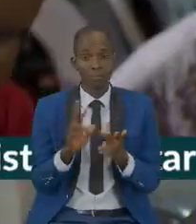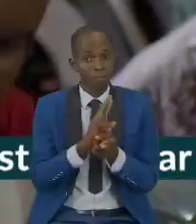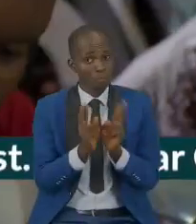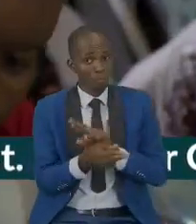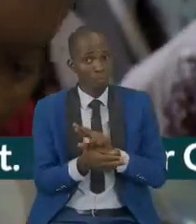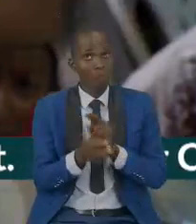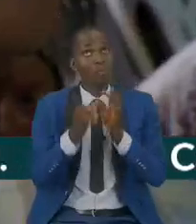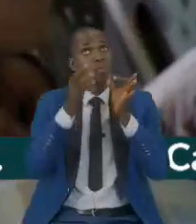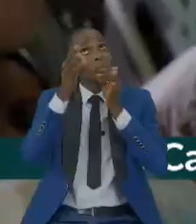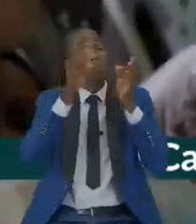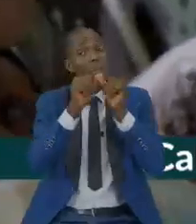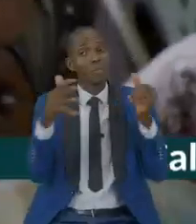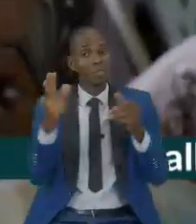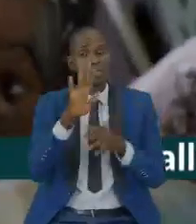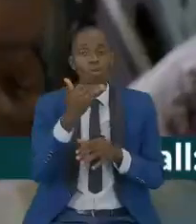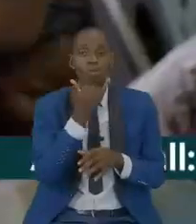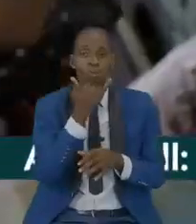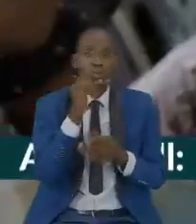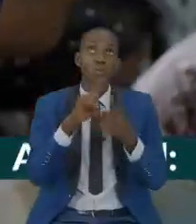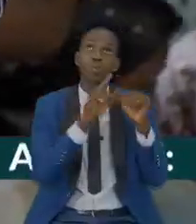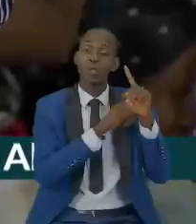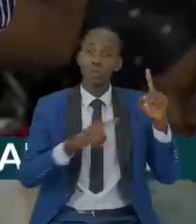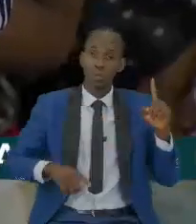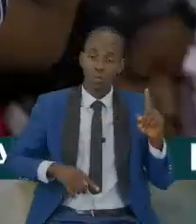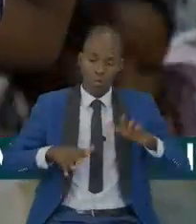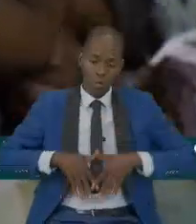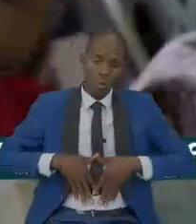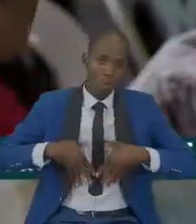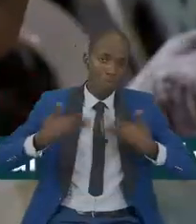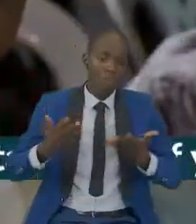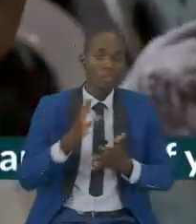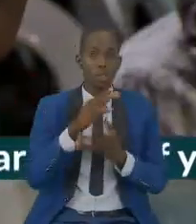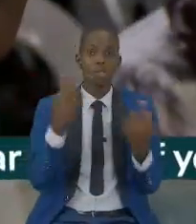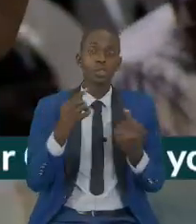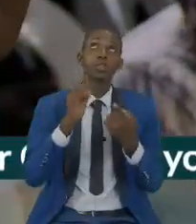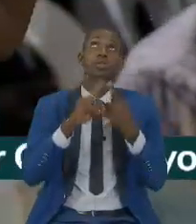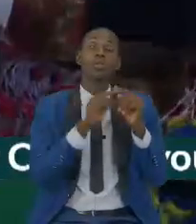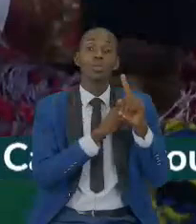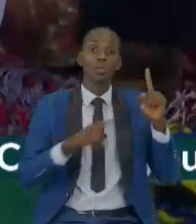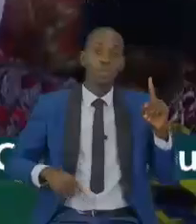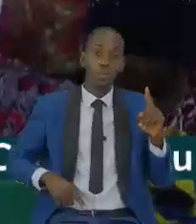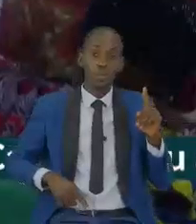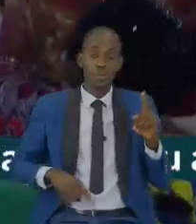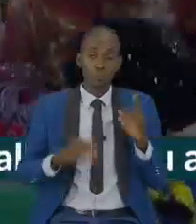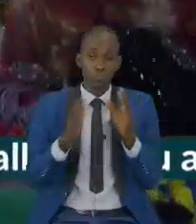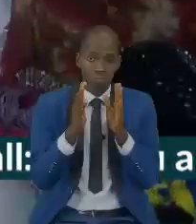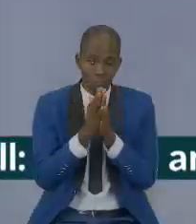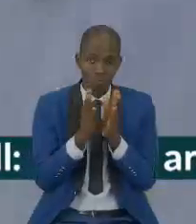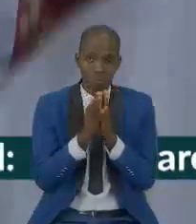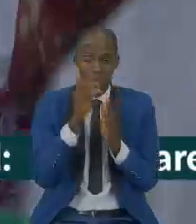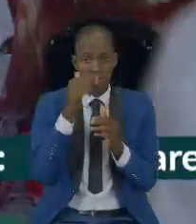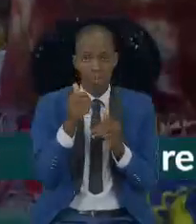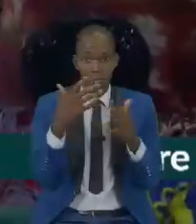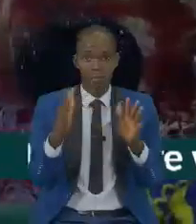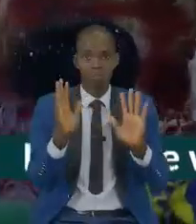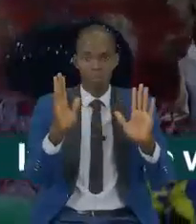the Lord, I key into this. I want this forgiveness and salvation.